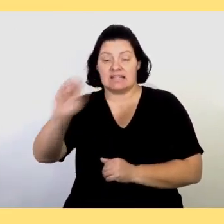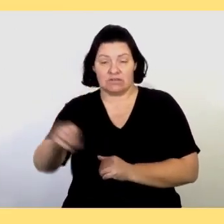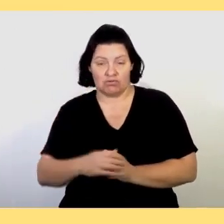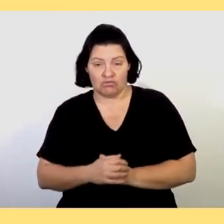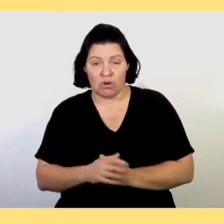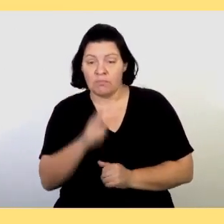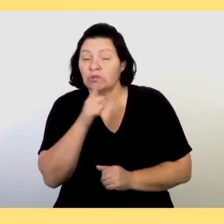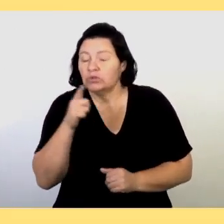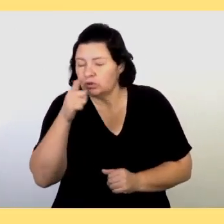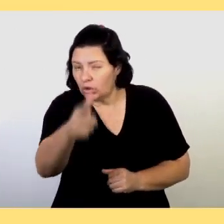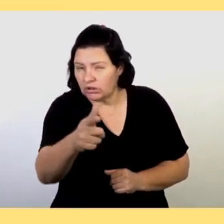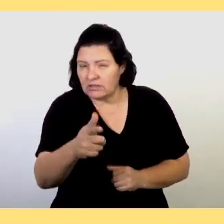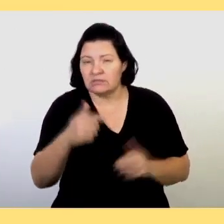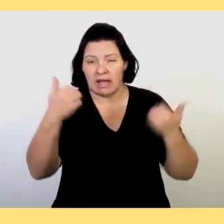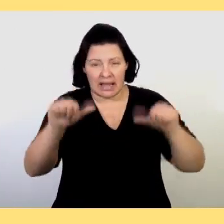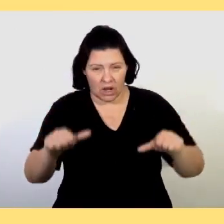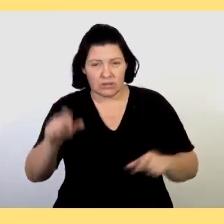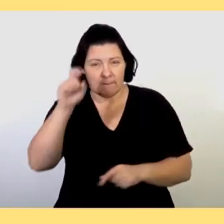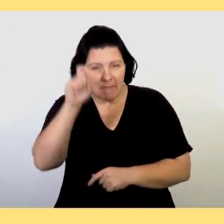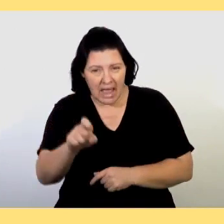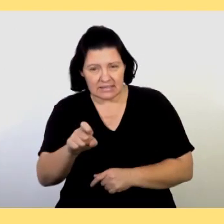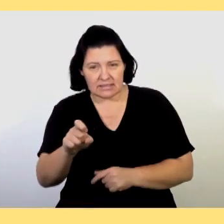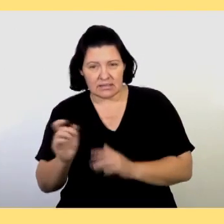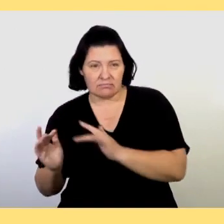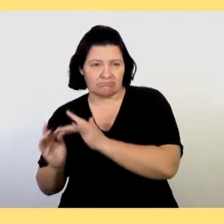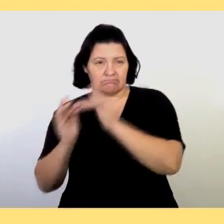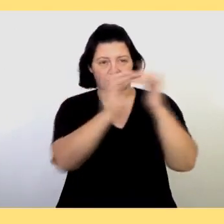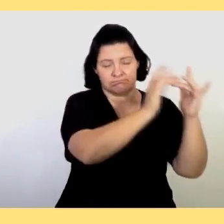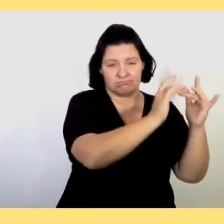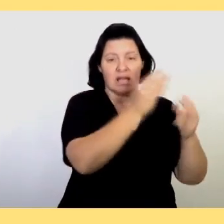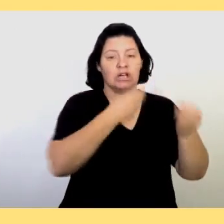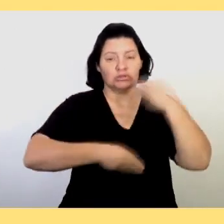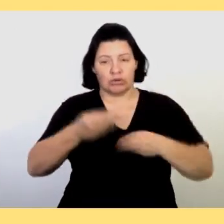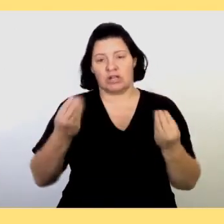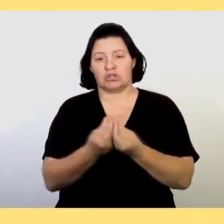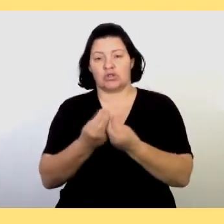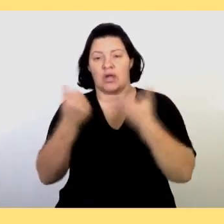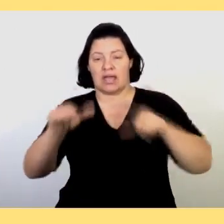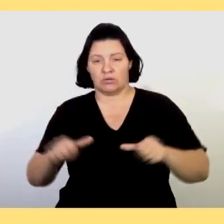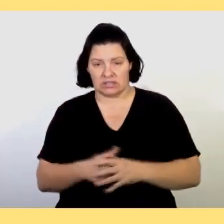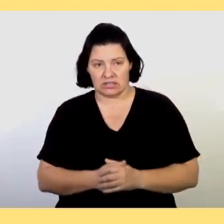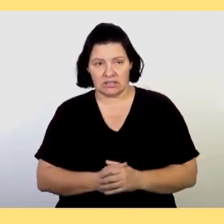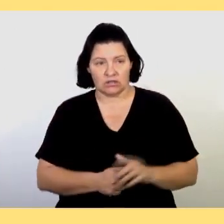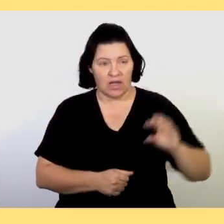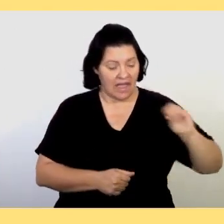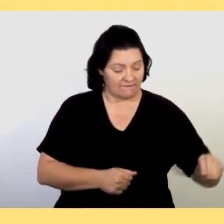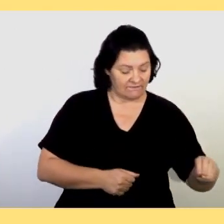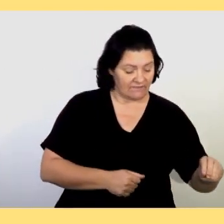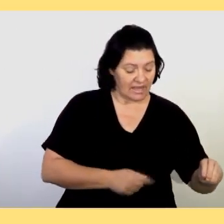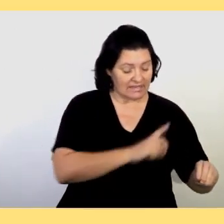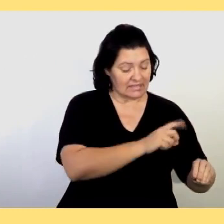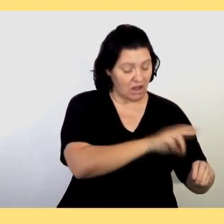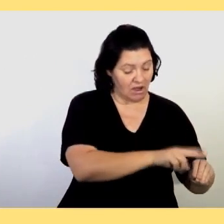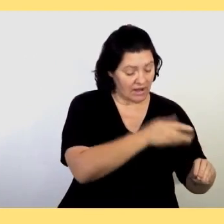69,590. And I taught you that this account should then speak to my trading stock account. All right. So if